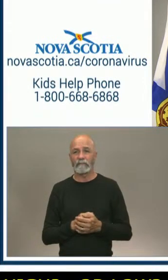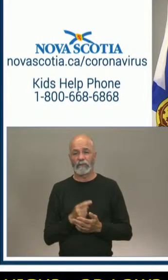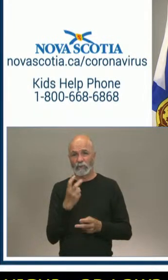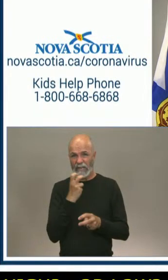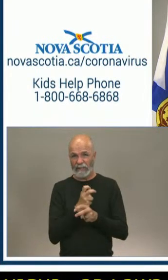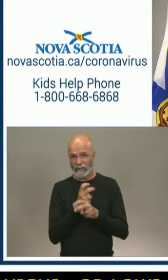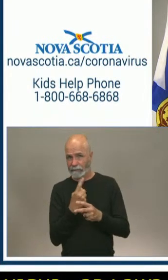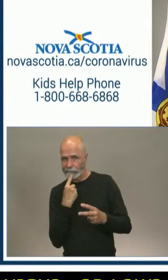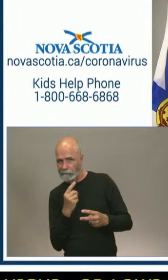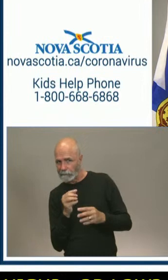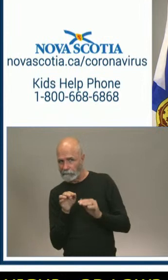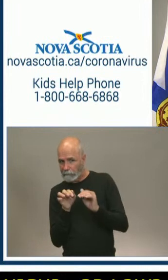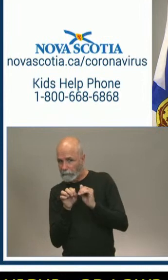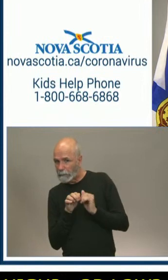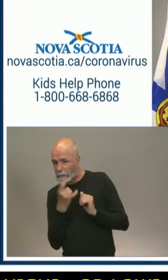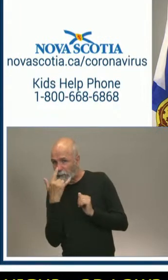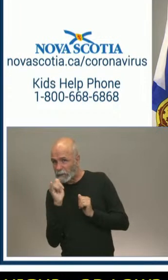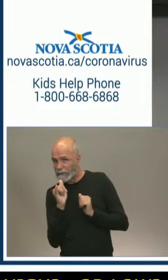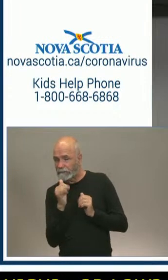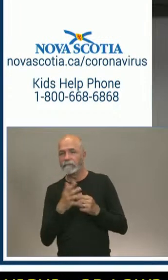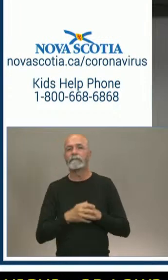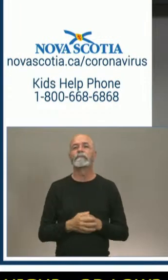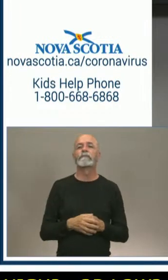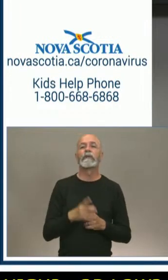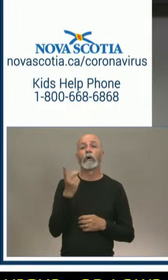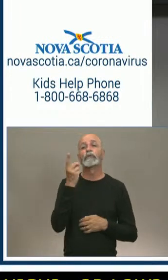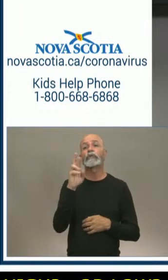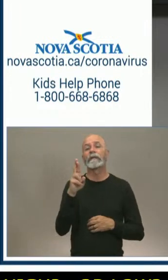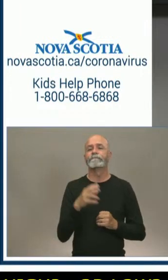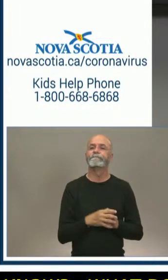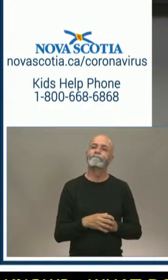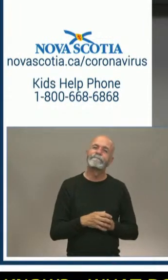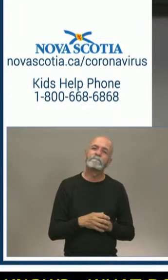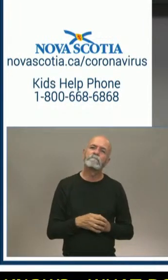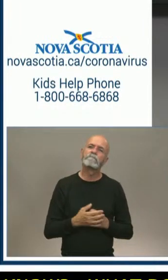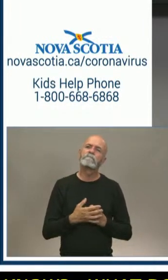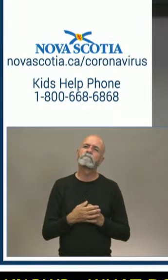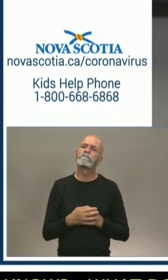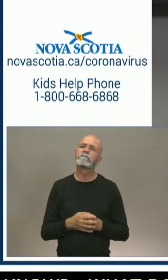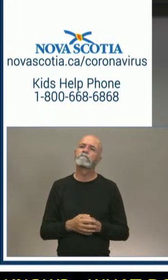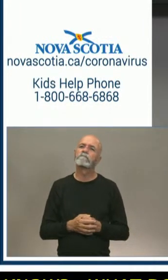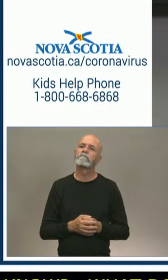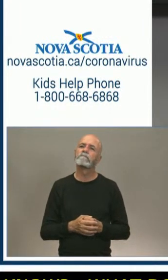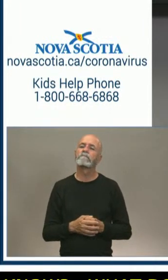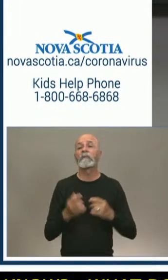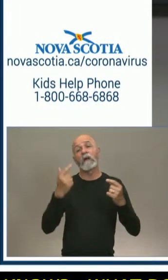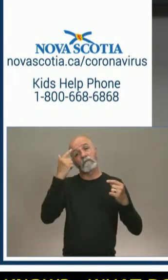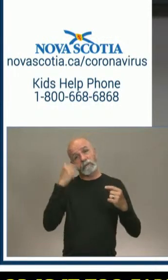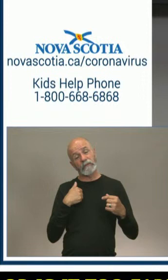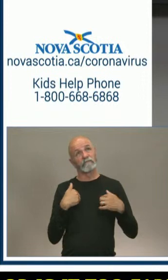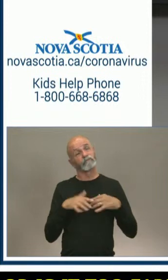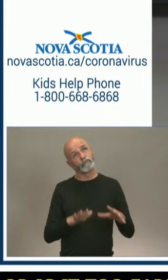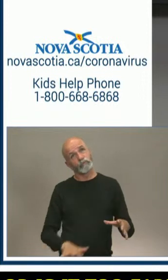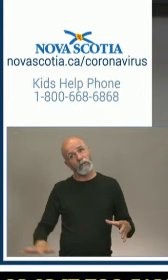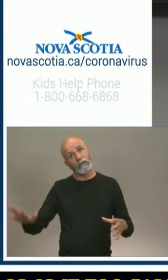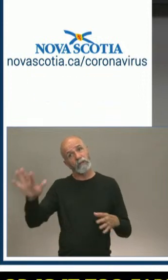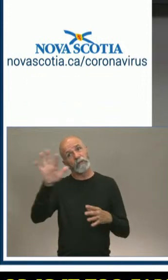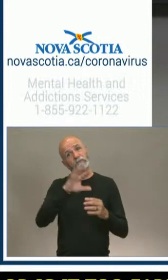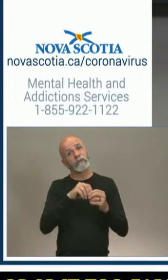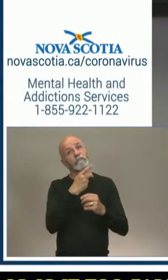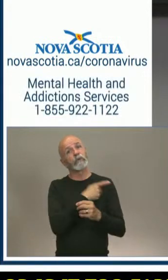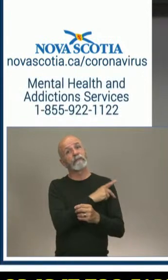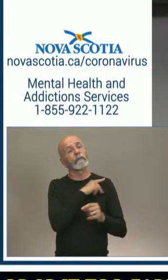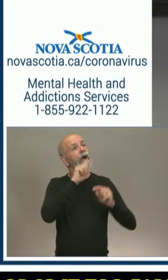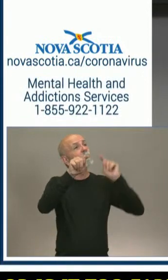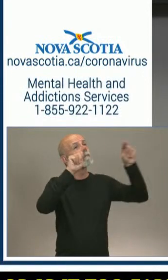here? What I make of the numbers is that our percentages are roughly, all provinces are starting to collect this immunization.